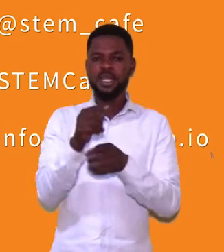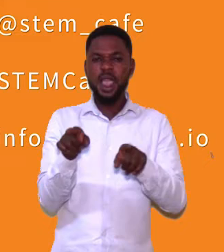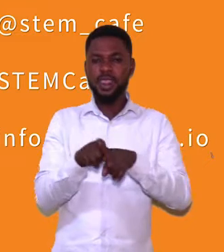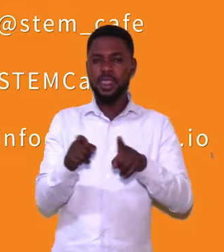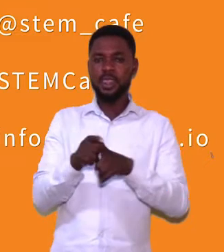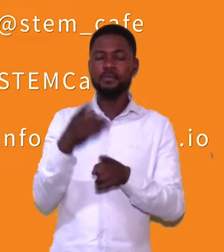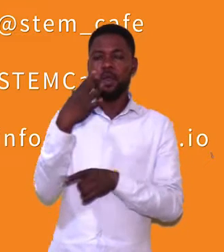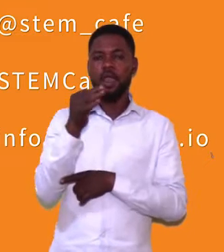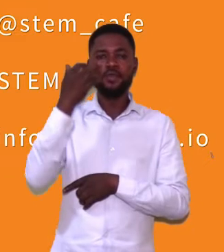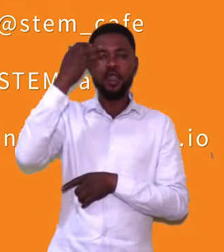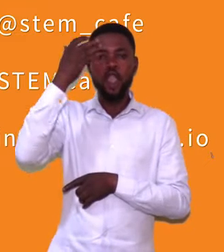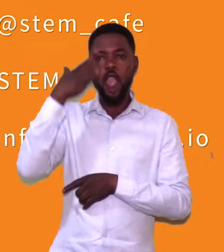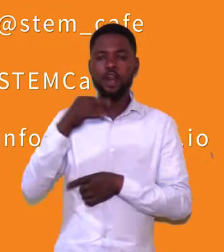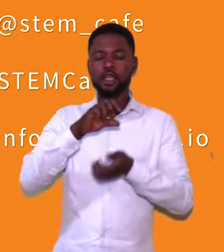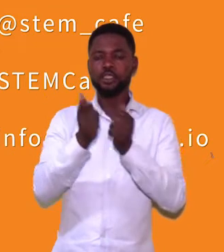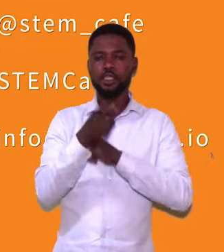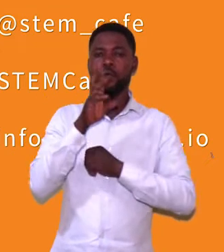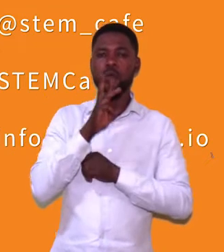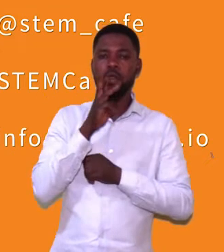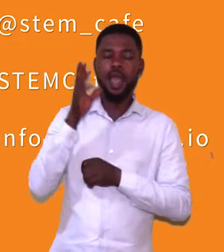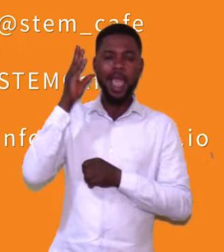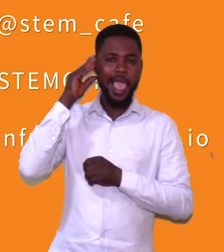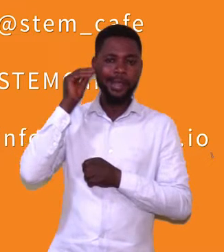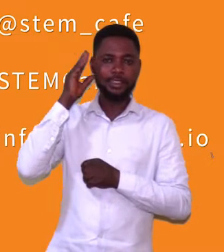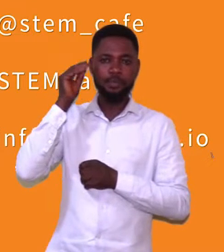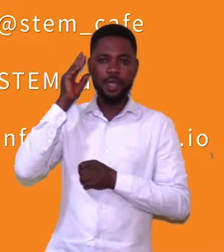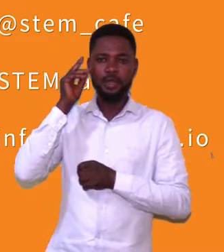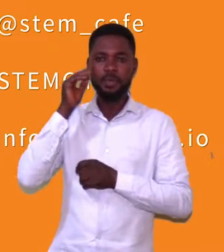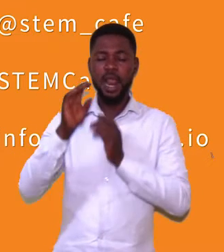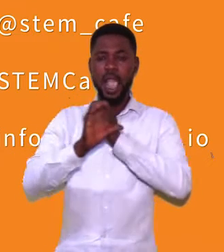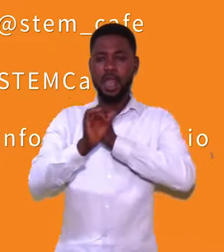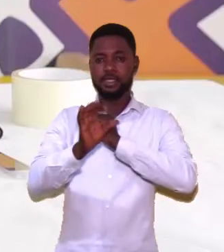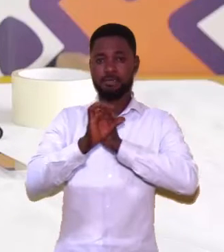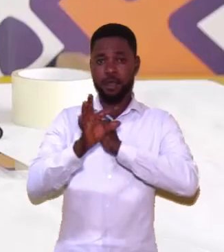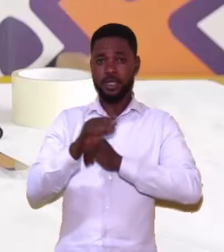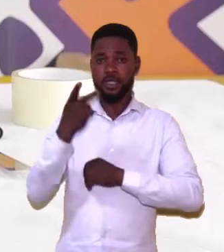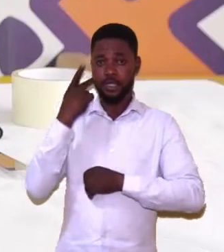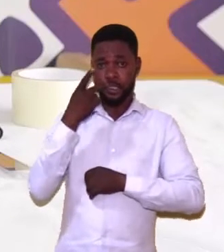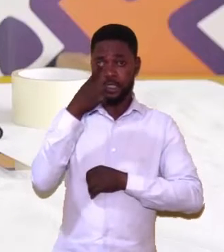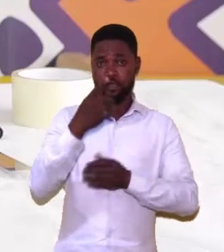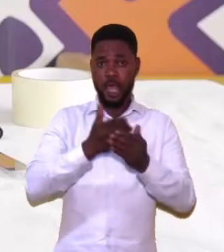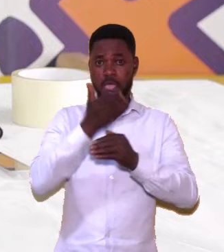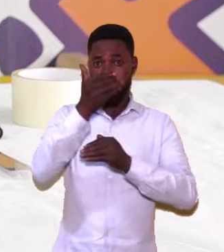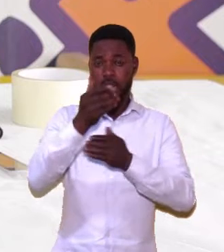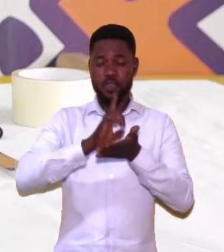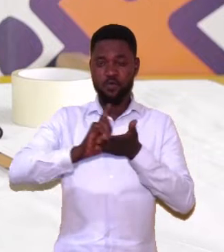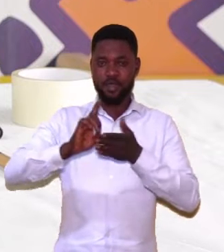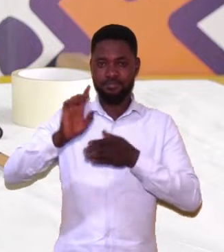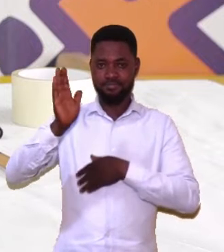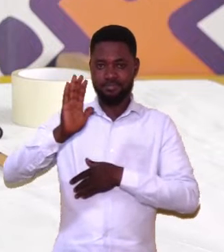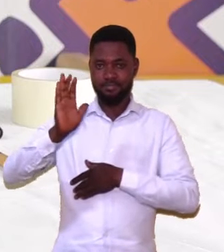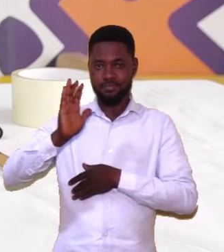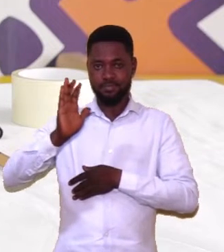the same principle of the color changing walking water experiment? Keep exploring. See you next week.